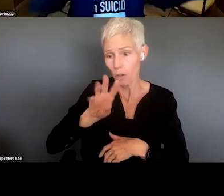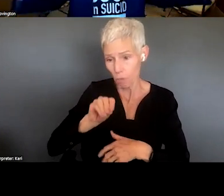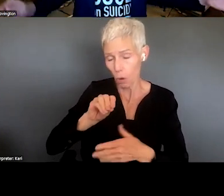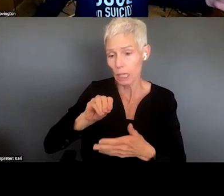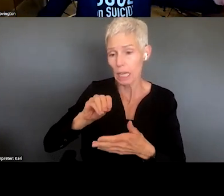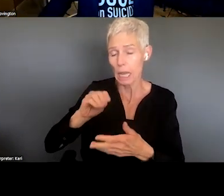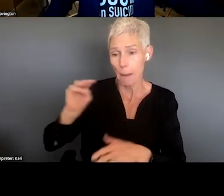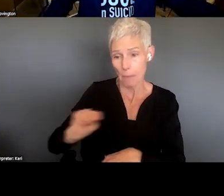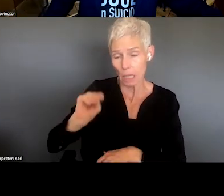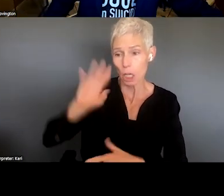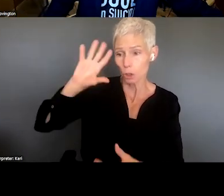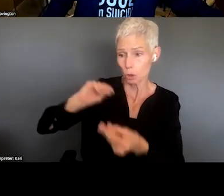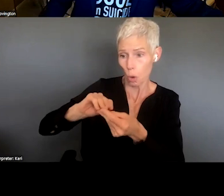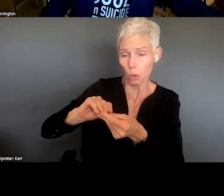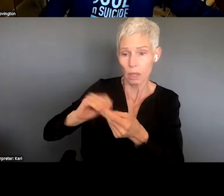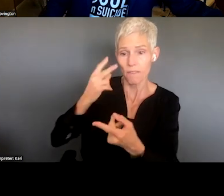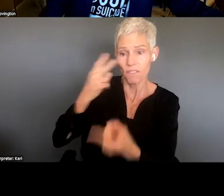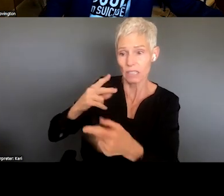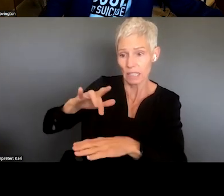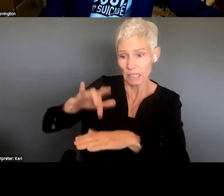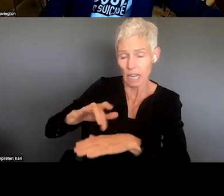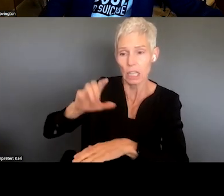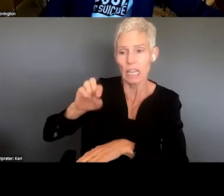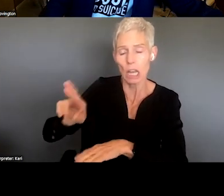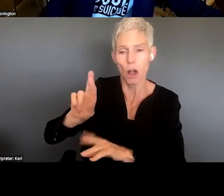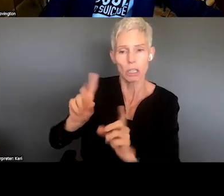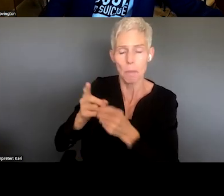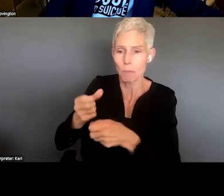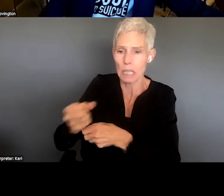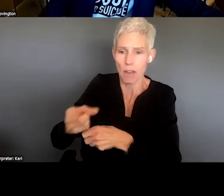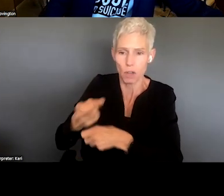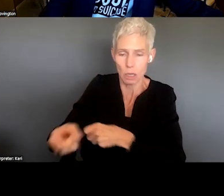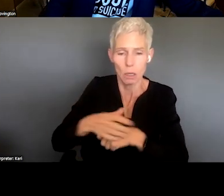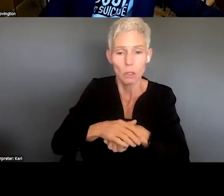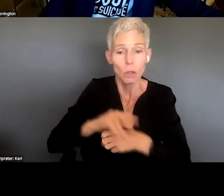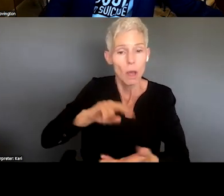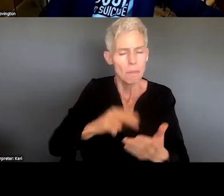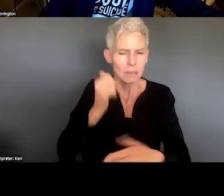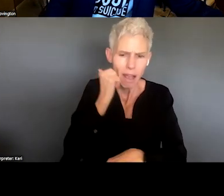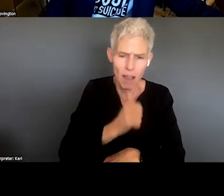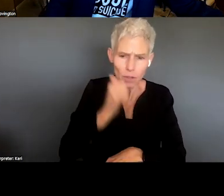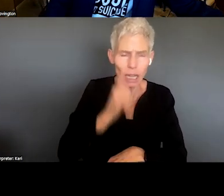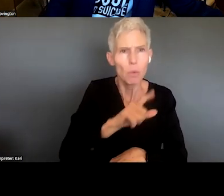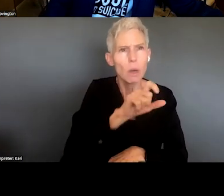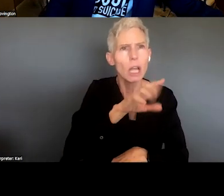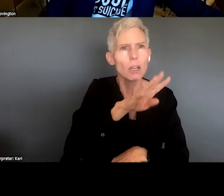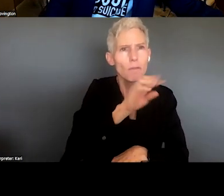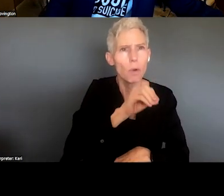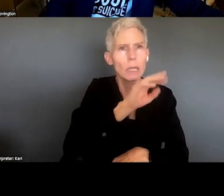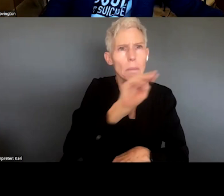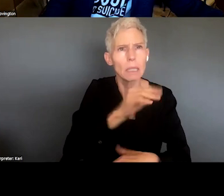for all causes to emergency departments every year. So that means that every day, what is 140 million divided